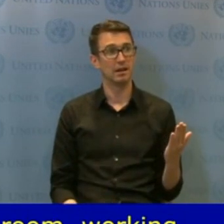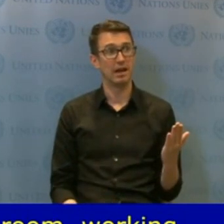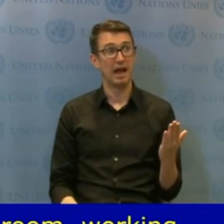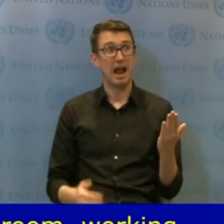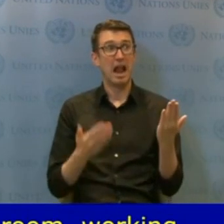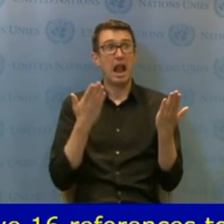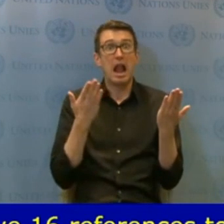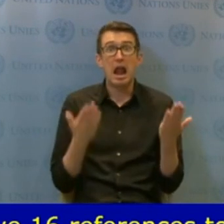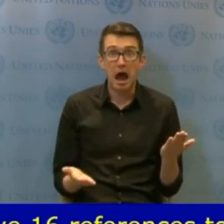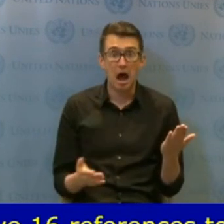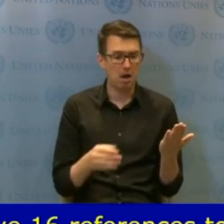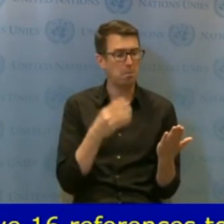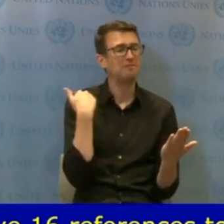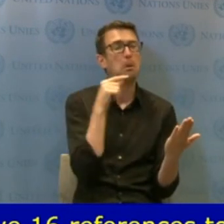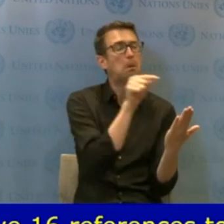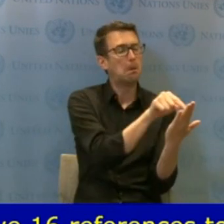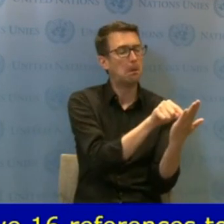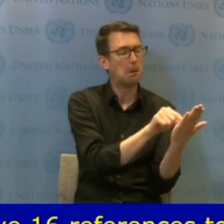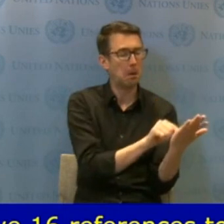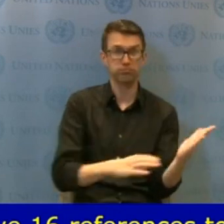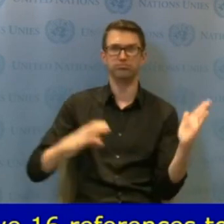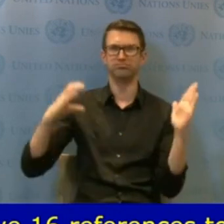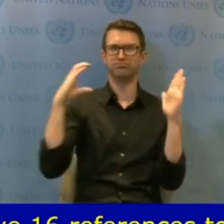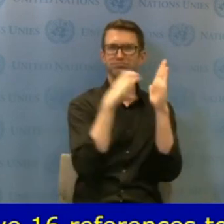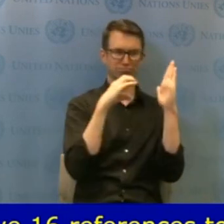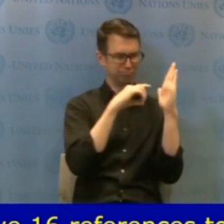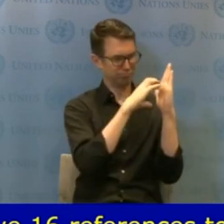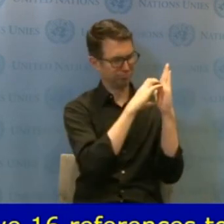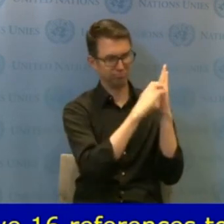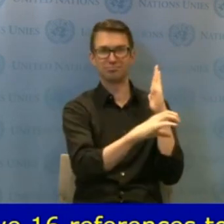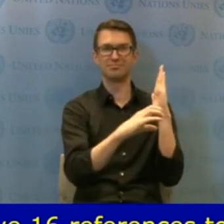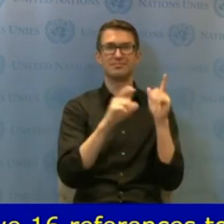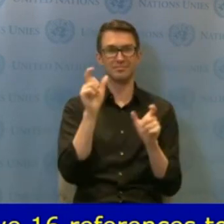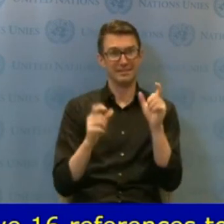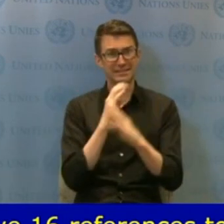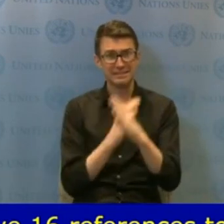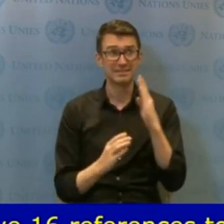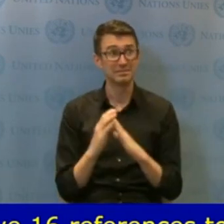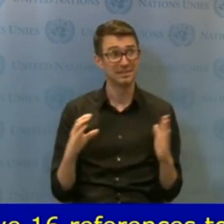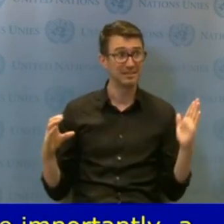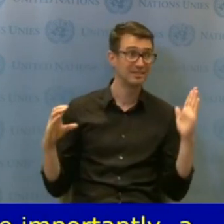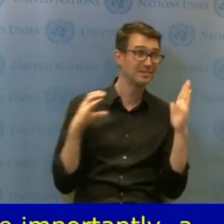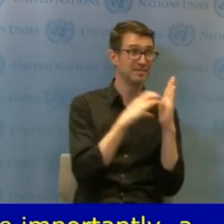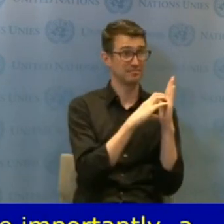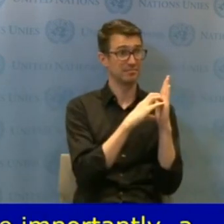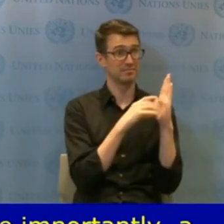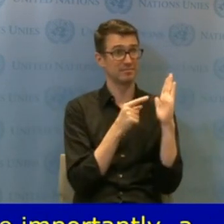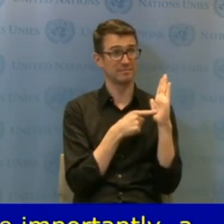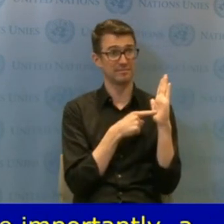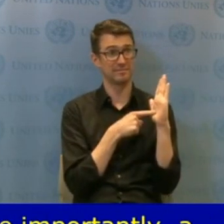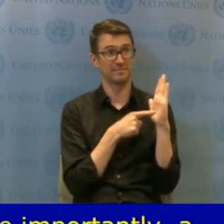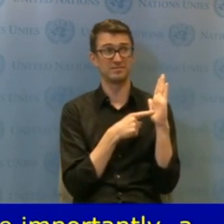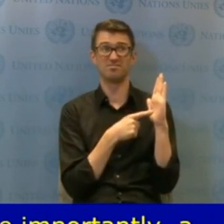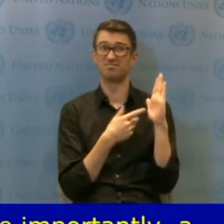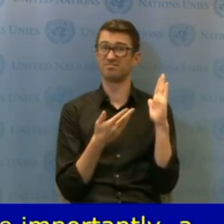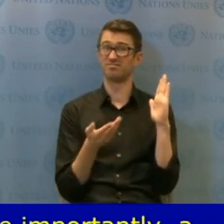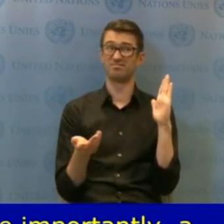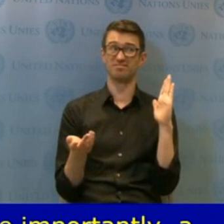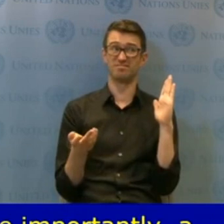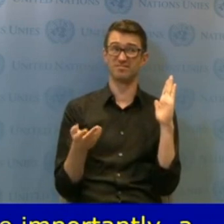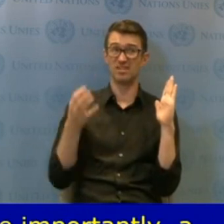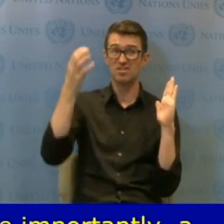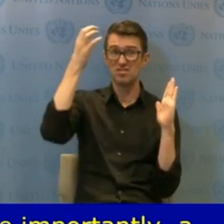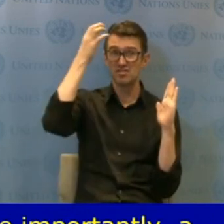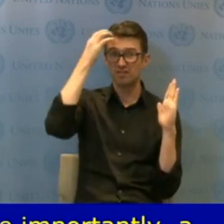now specifically directs local governments to holistically plan for